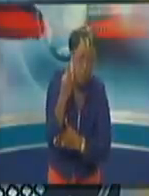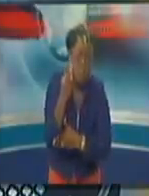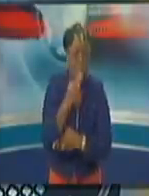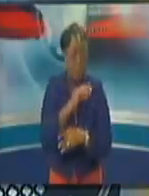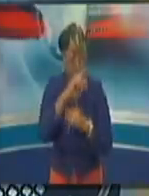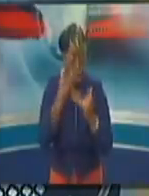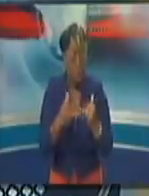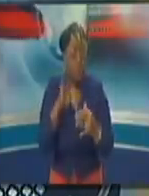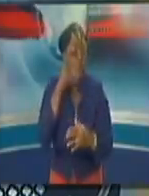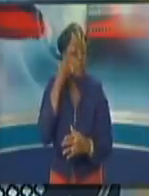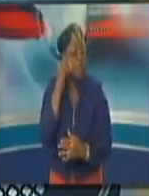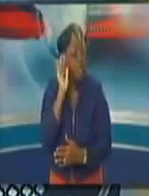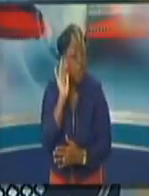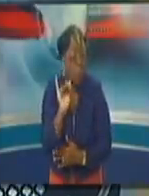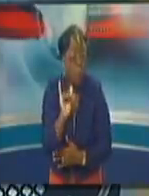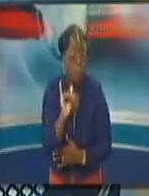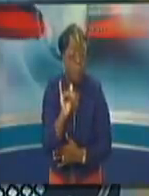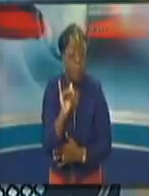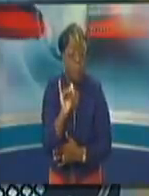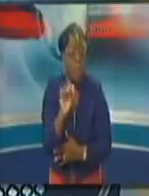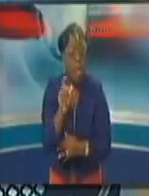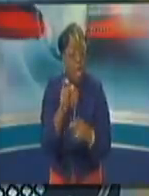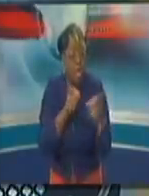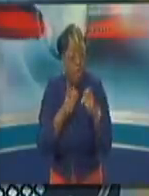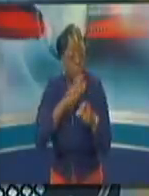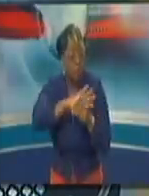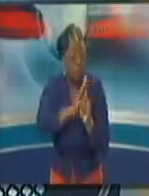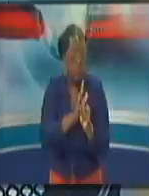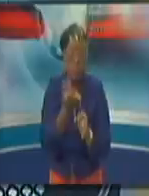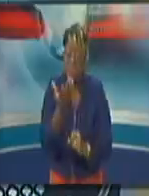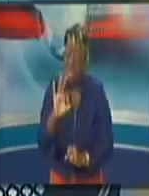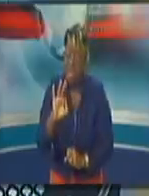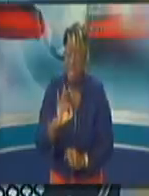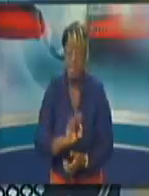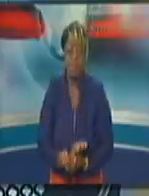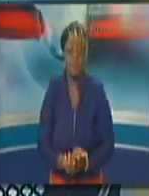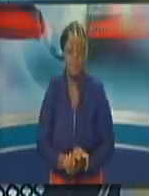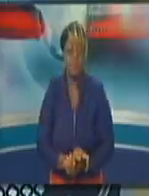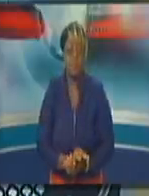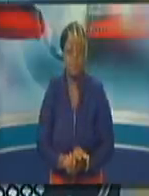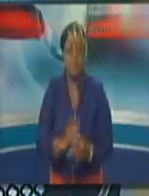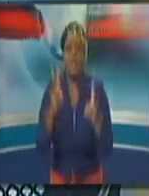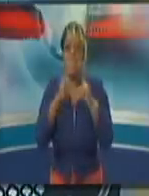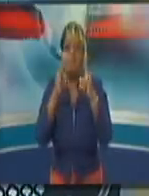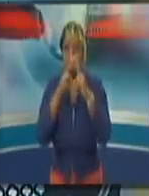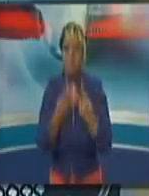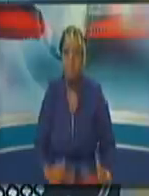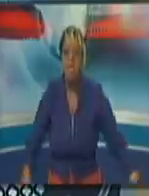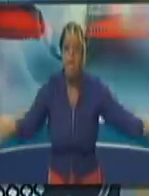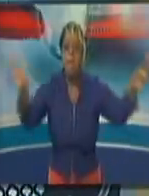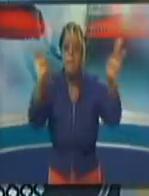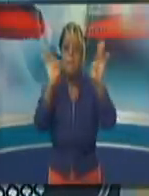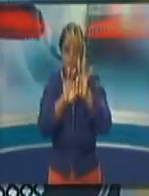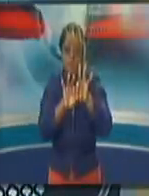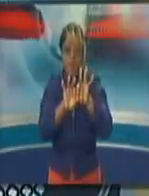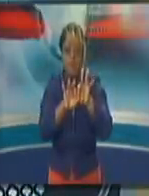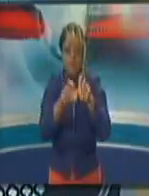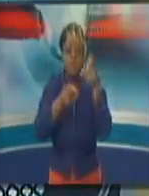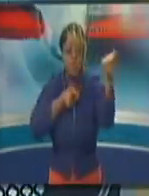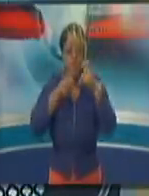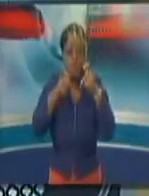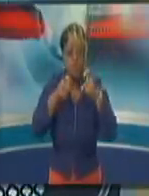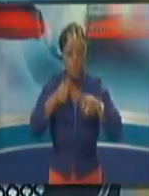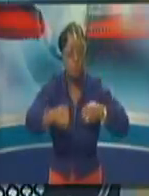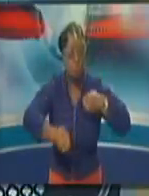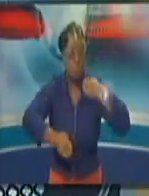home and manage this situation. It is very important for you to manage your emotions. These are